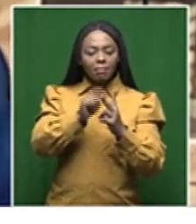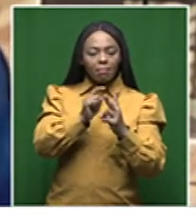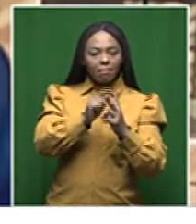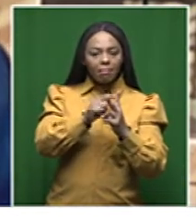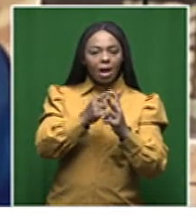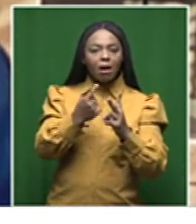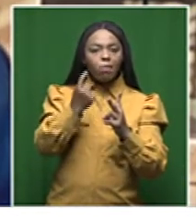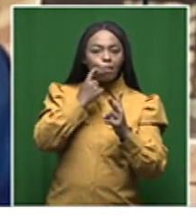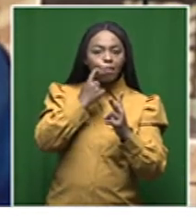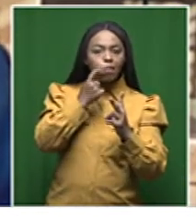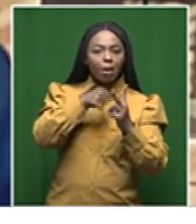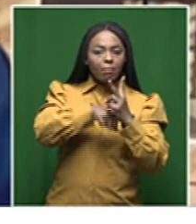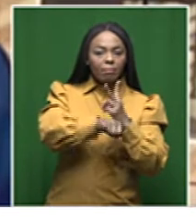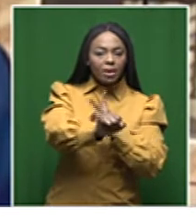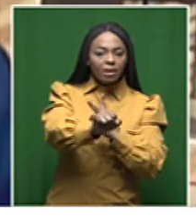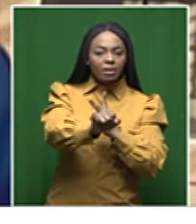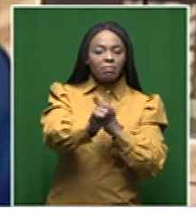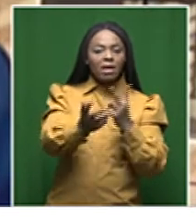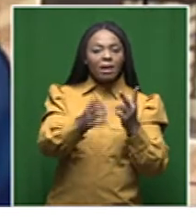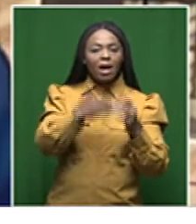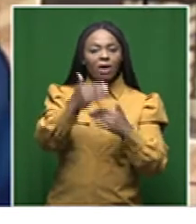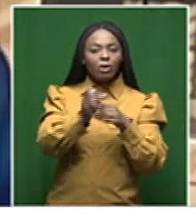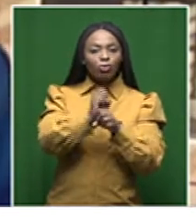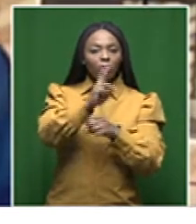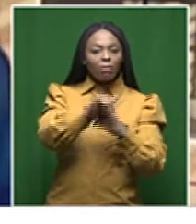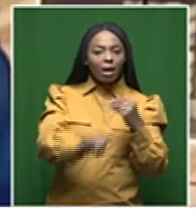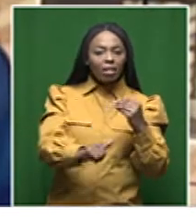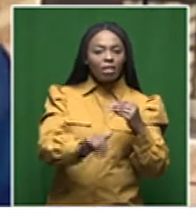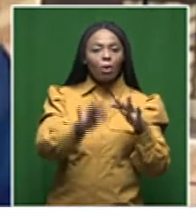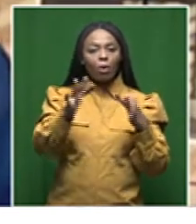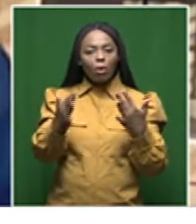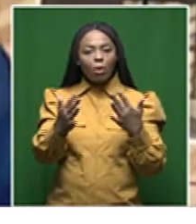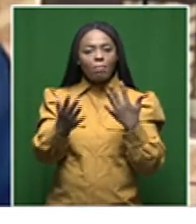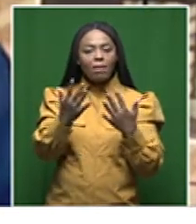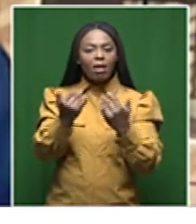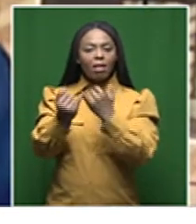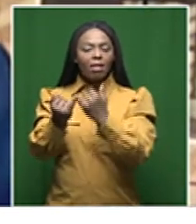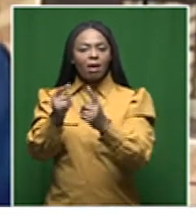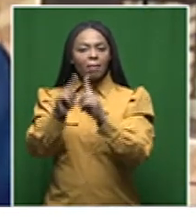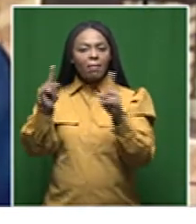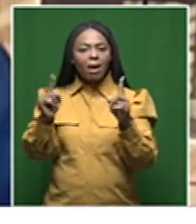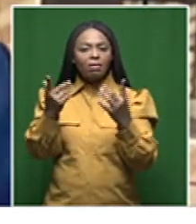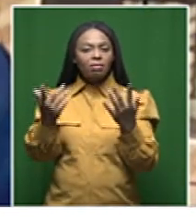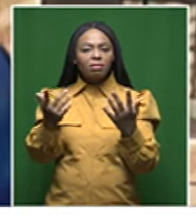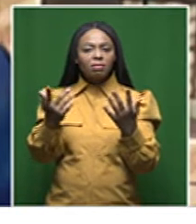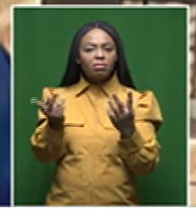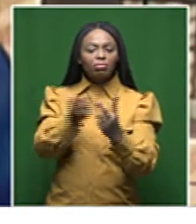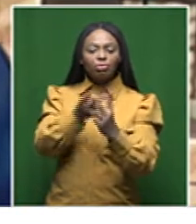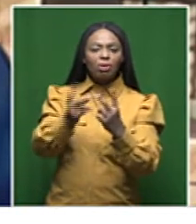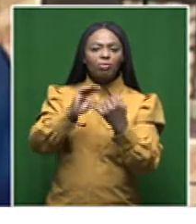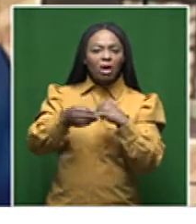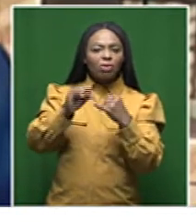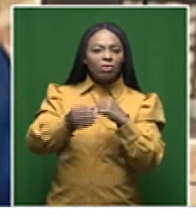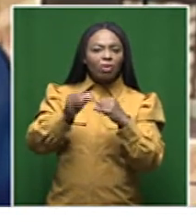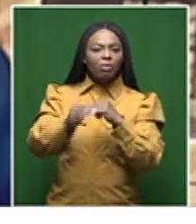being inability to conceive after at least 12 months of adequate sexual exposure, meaning people that are living together, trying to